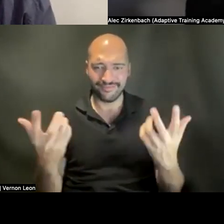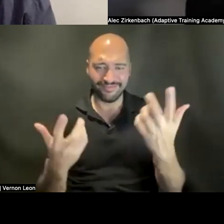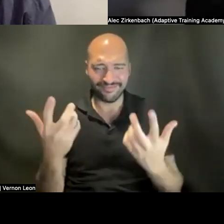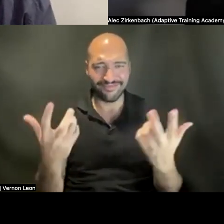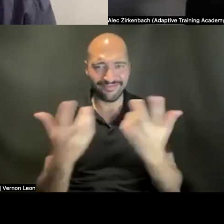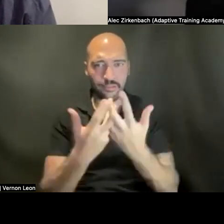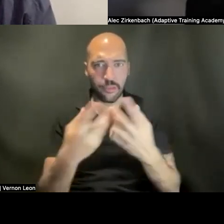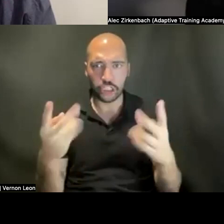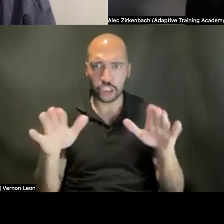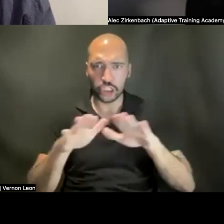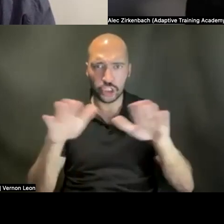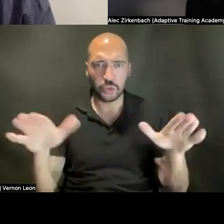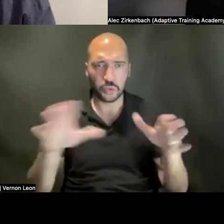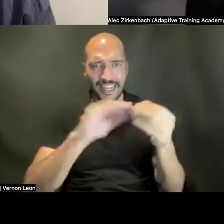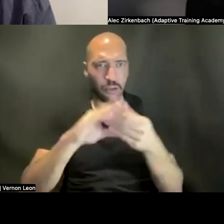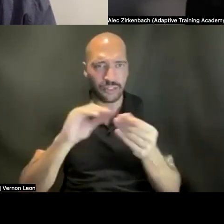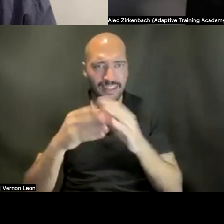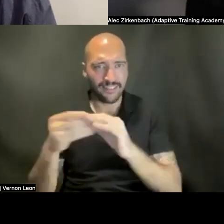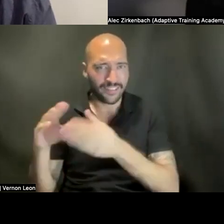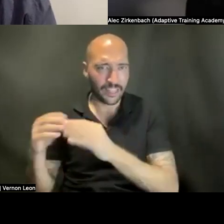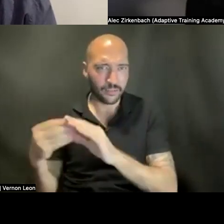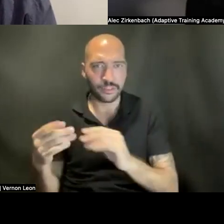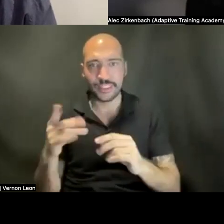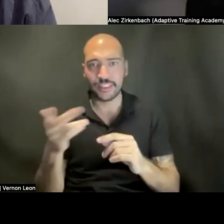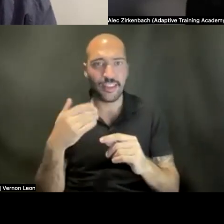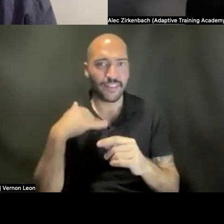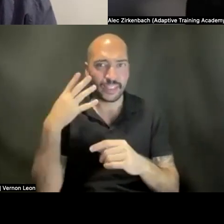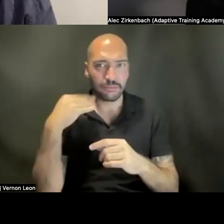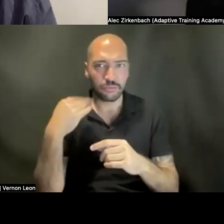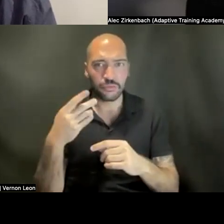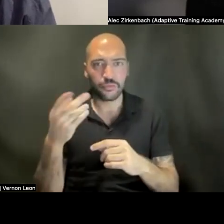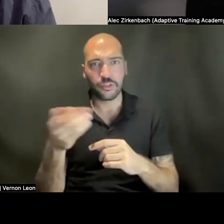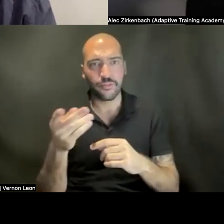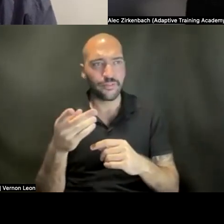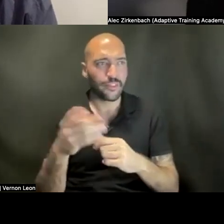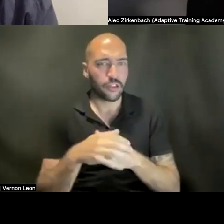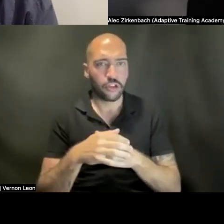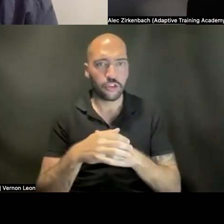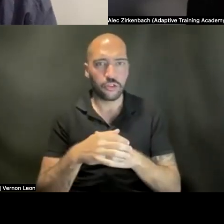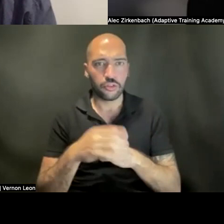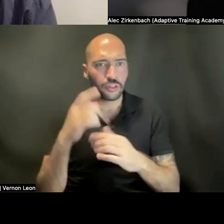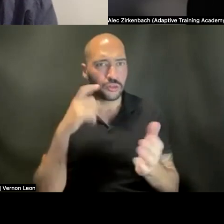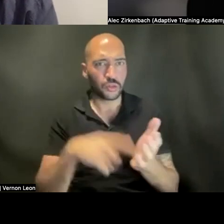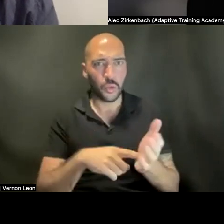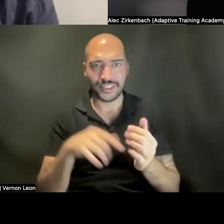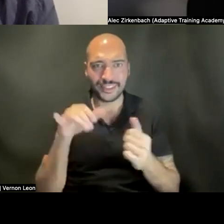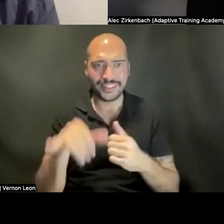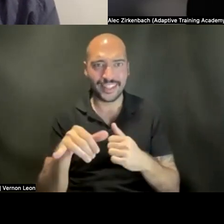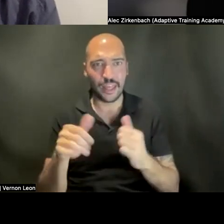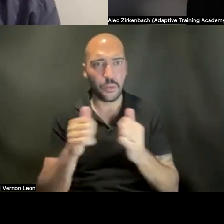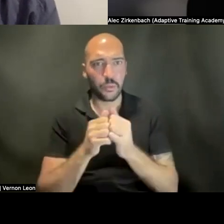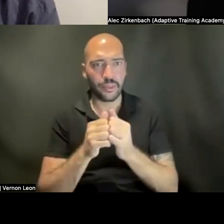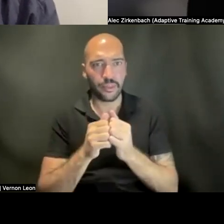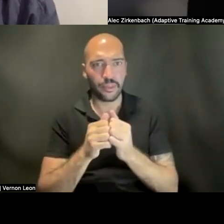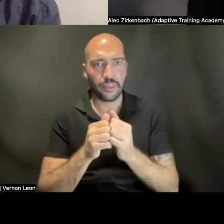two. Did either of you have that experience? Have either of you kind of noticed that with those